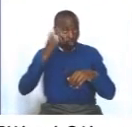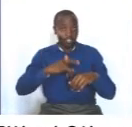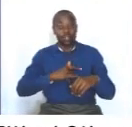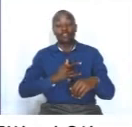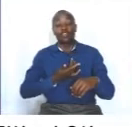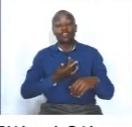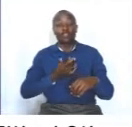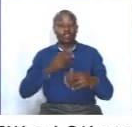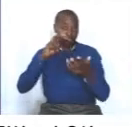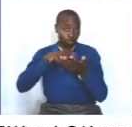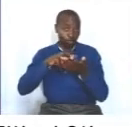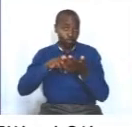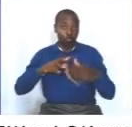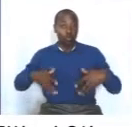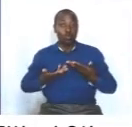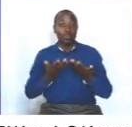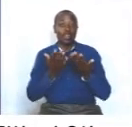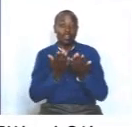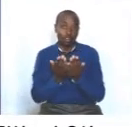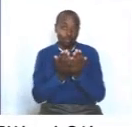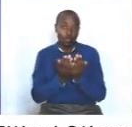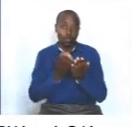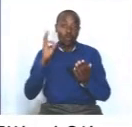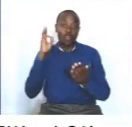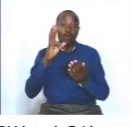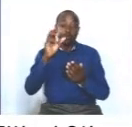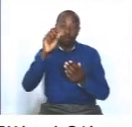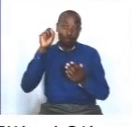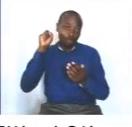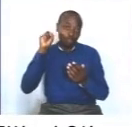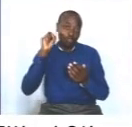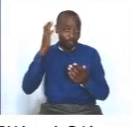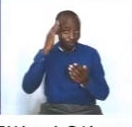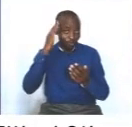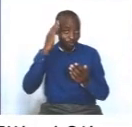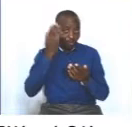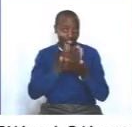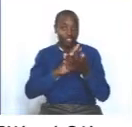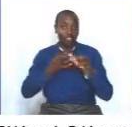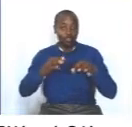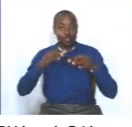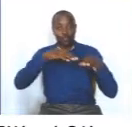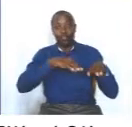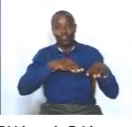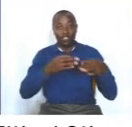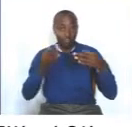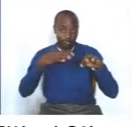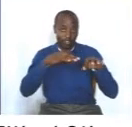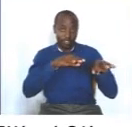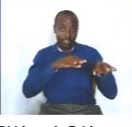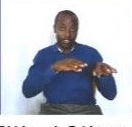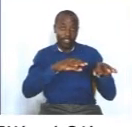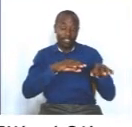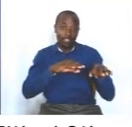stood where Noah stood. You've known your share of floods, flooded by sorrow